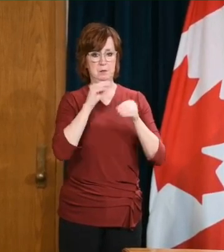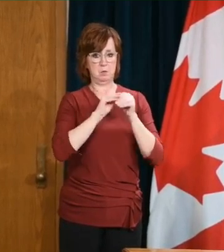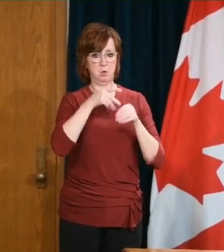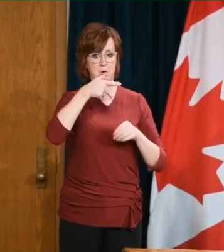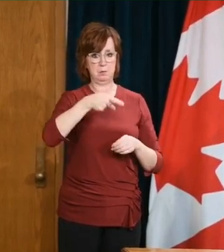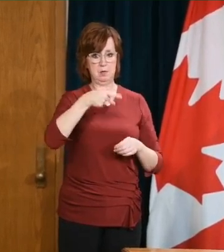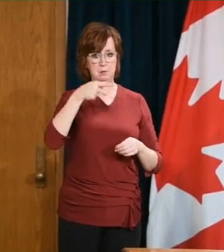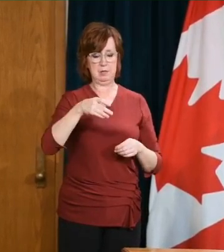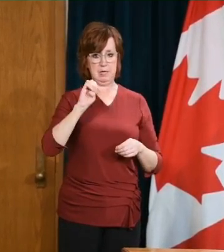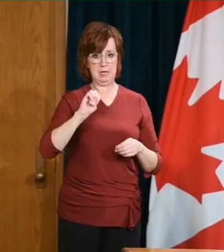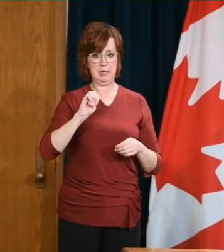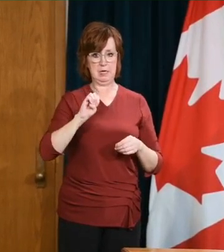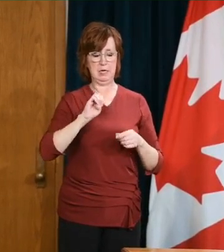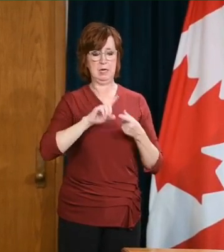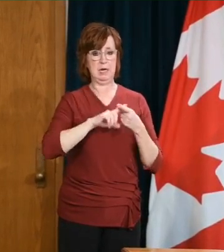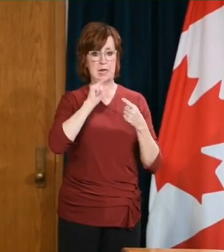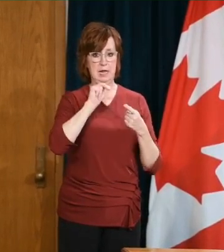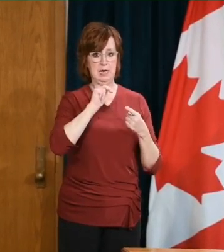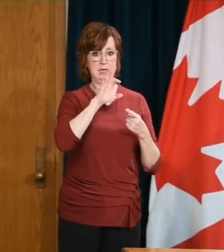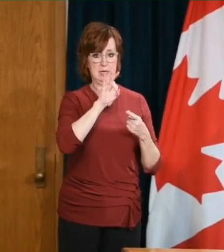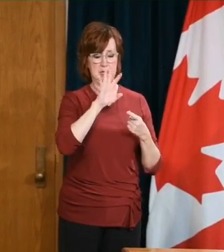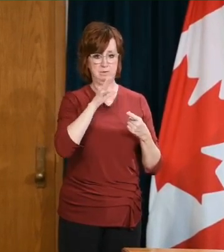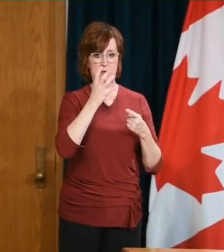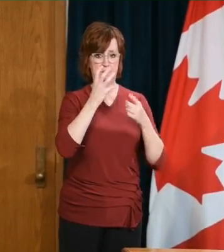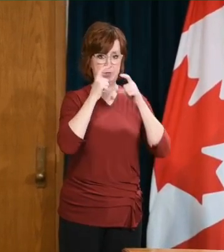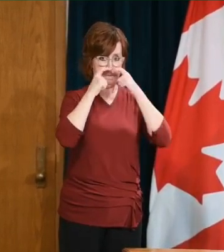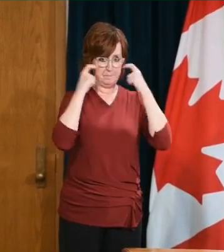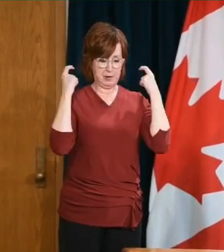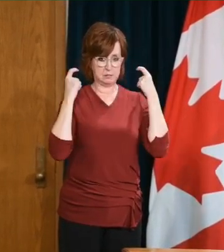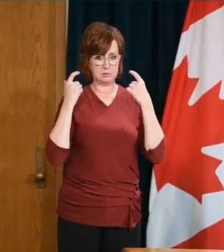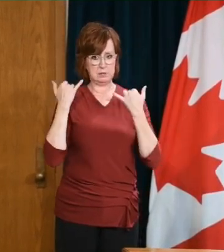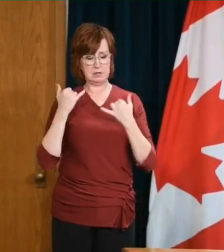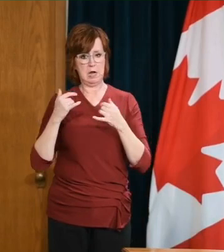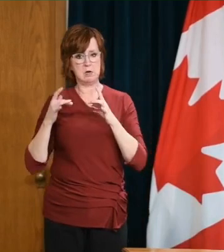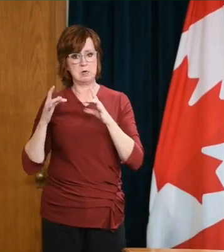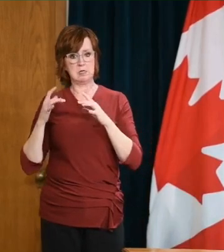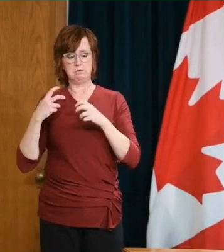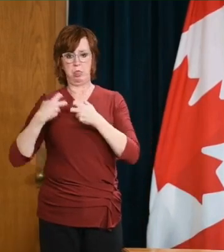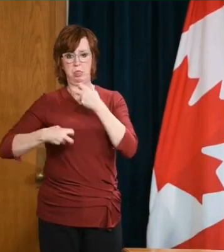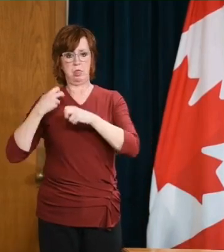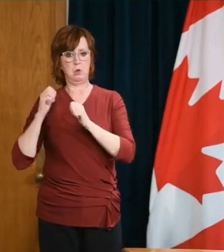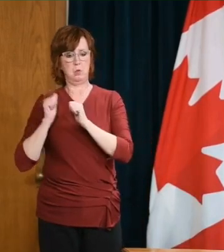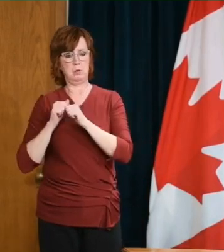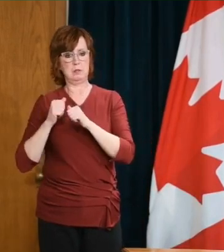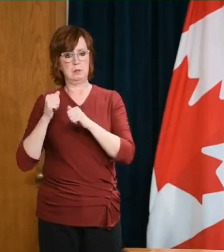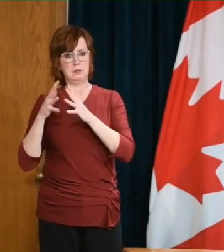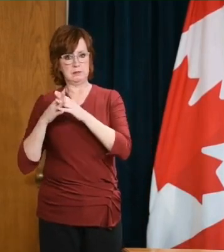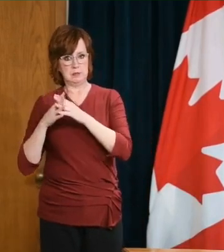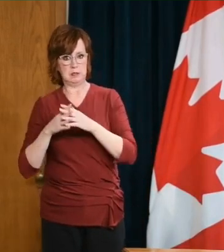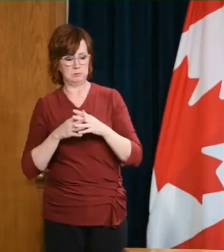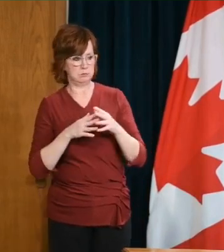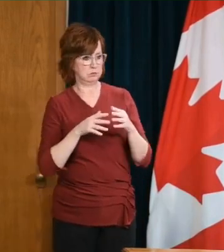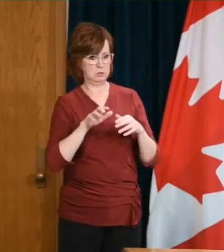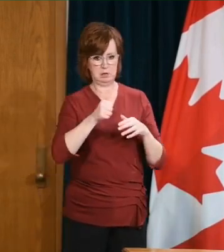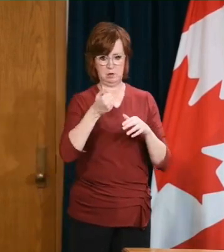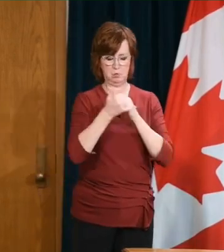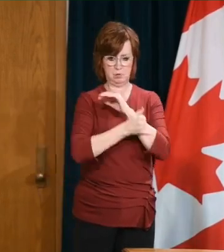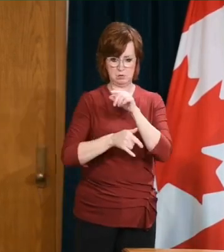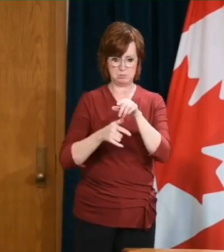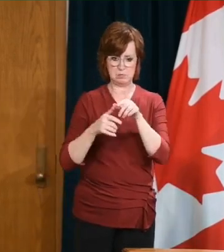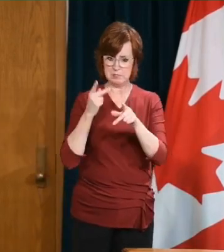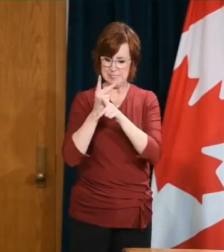personal protective equipment, more N95 masks, in light of this dispute and the fact that some countries may want to be keeping this equipment